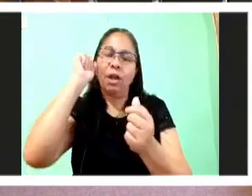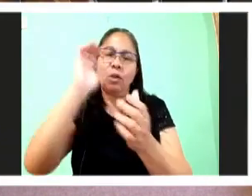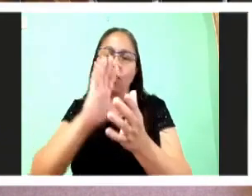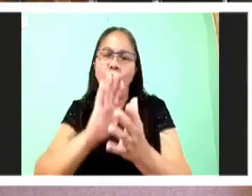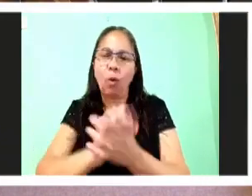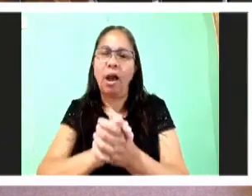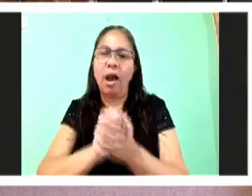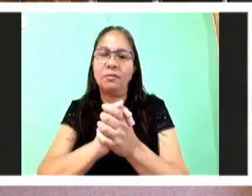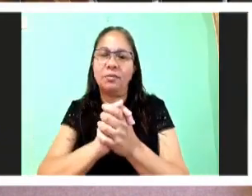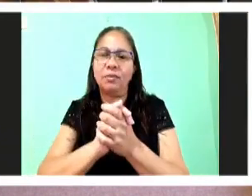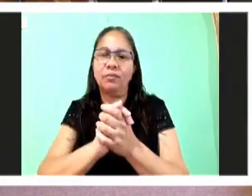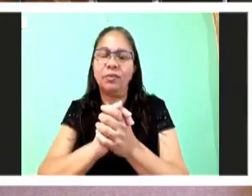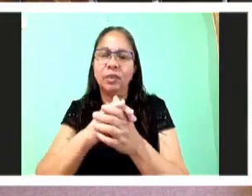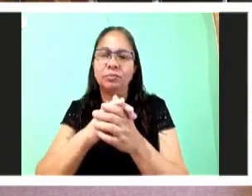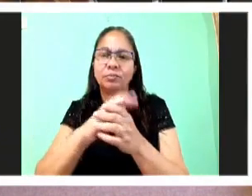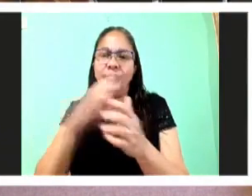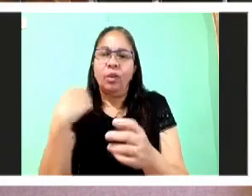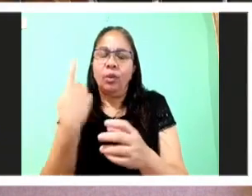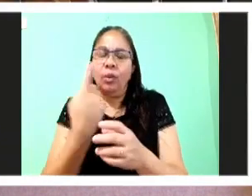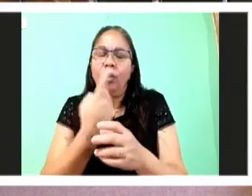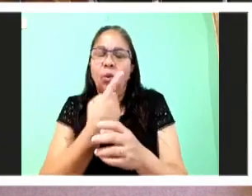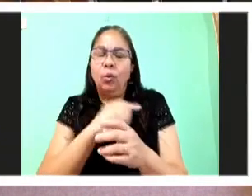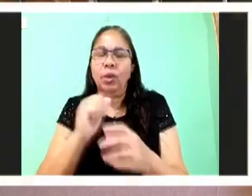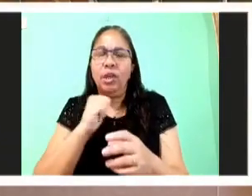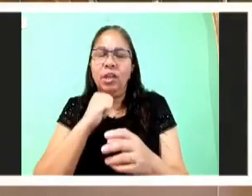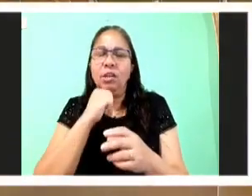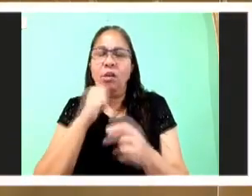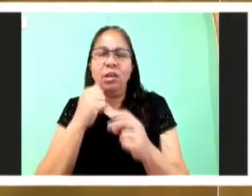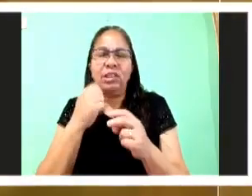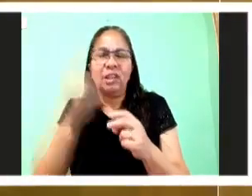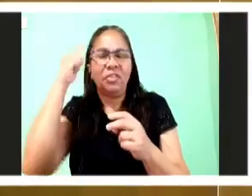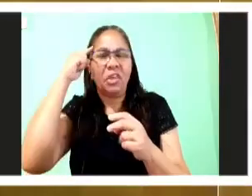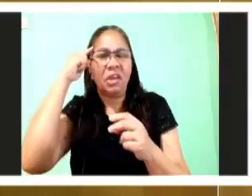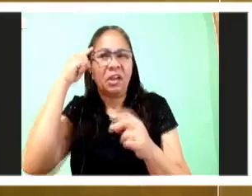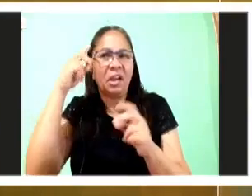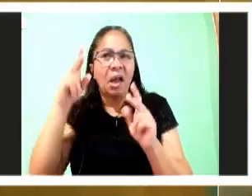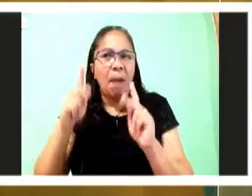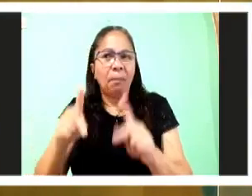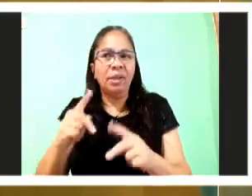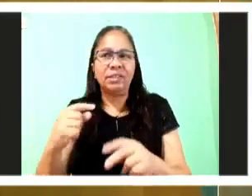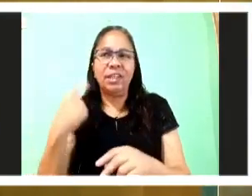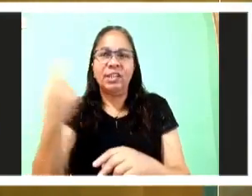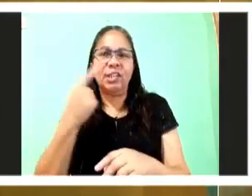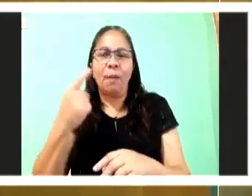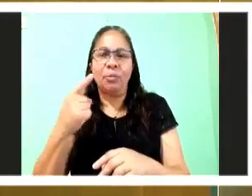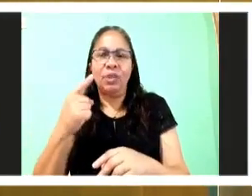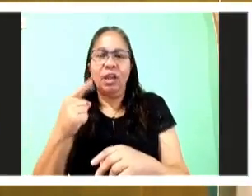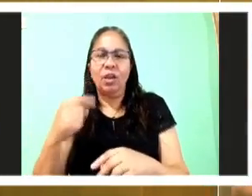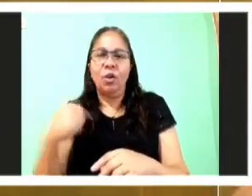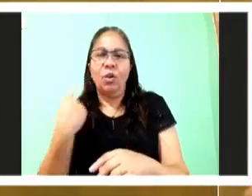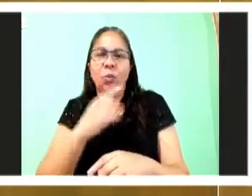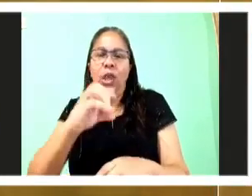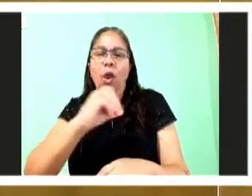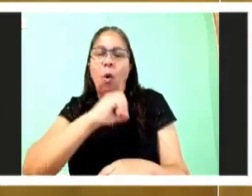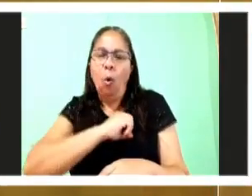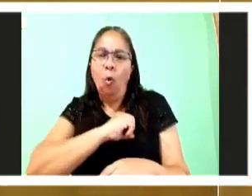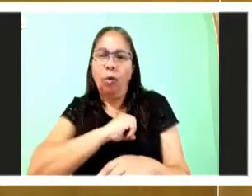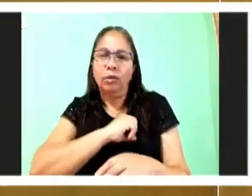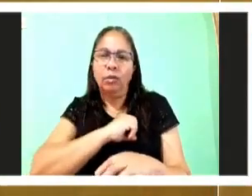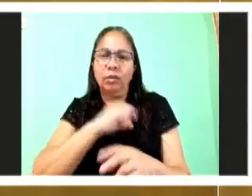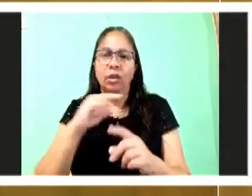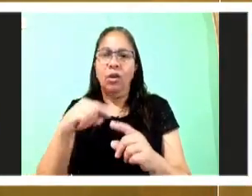can't see them in terms of property, nor can we see them in terms of one above and the other